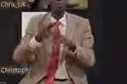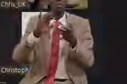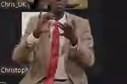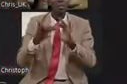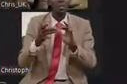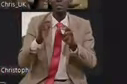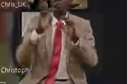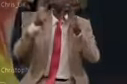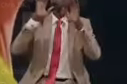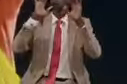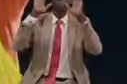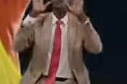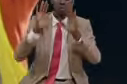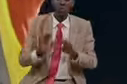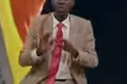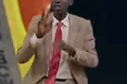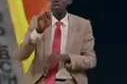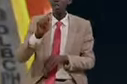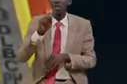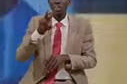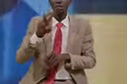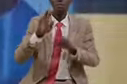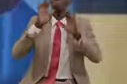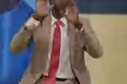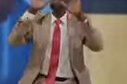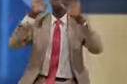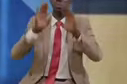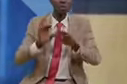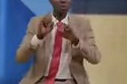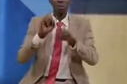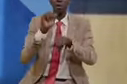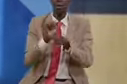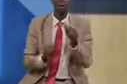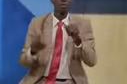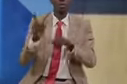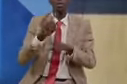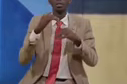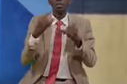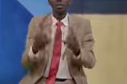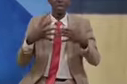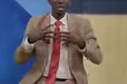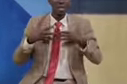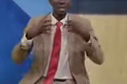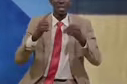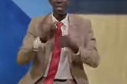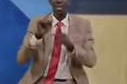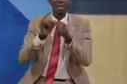radio, television, miracles, healings,